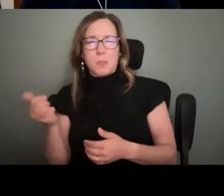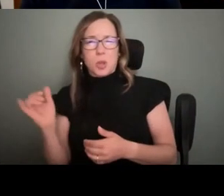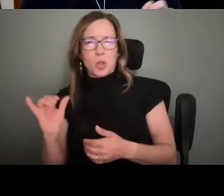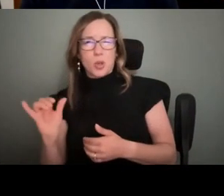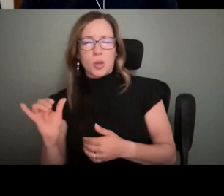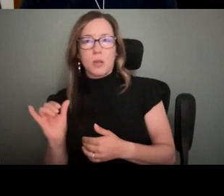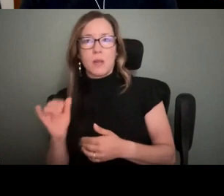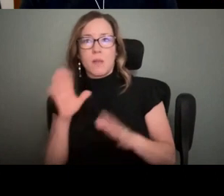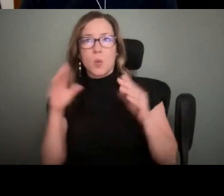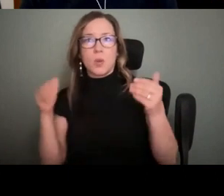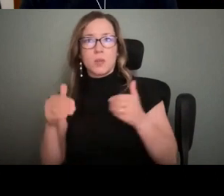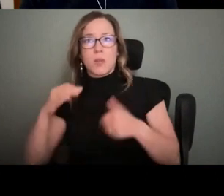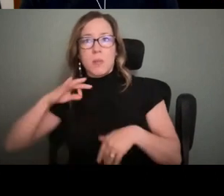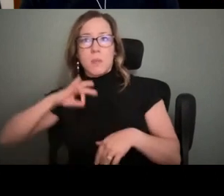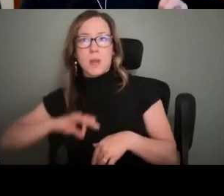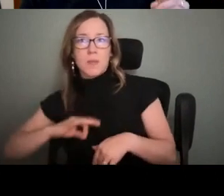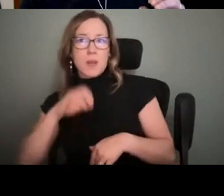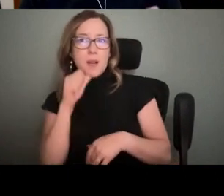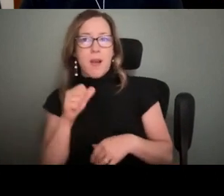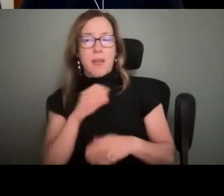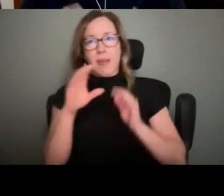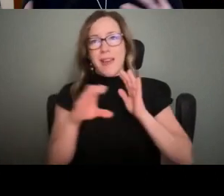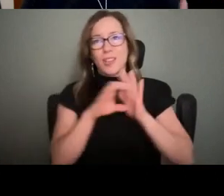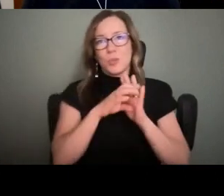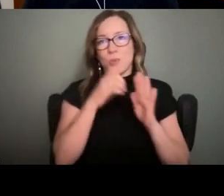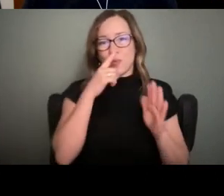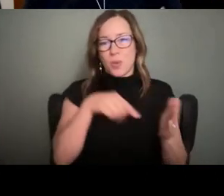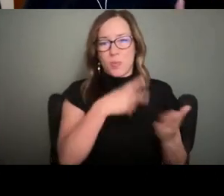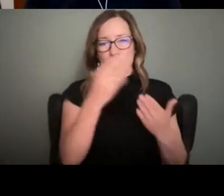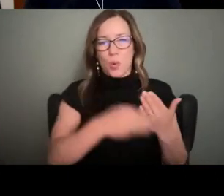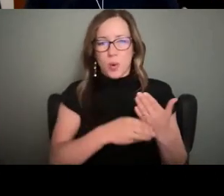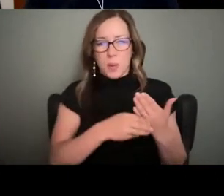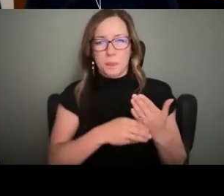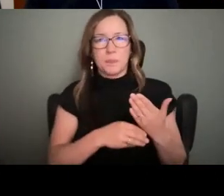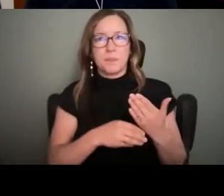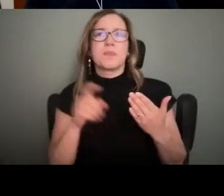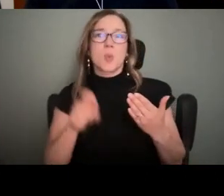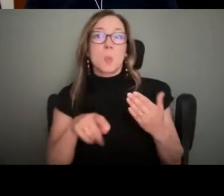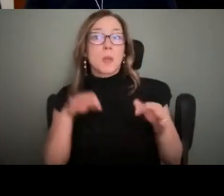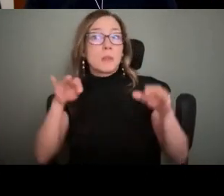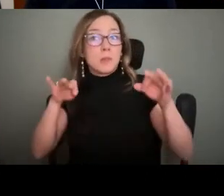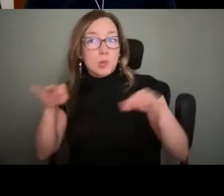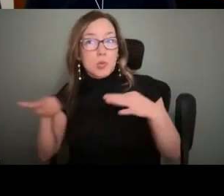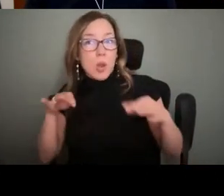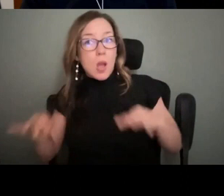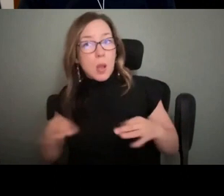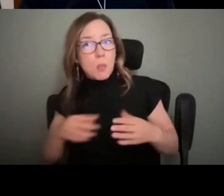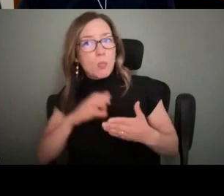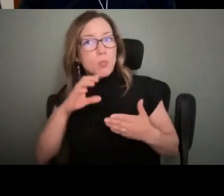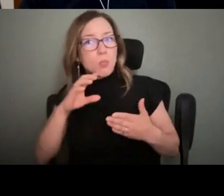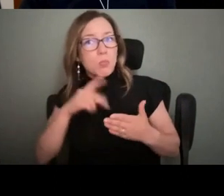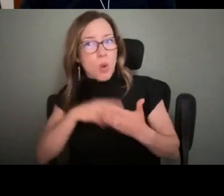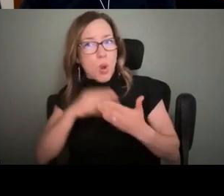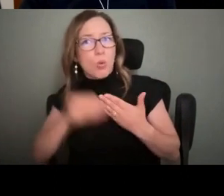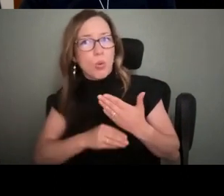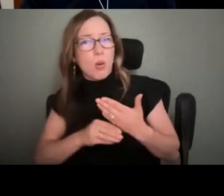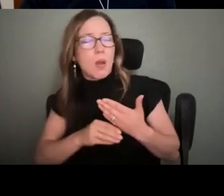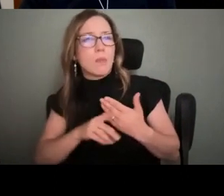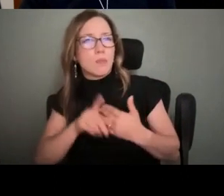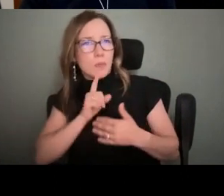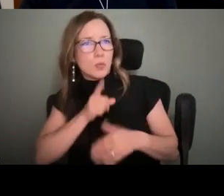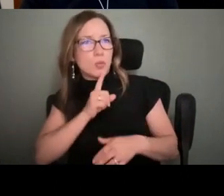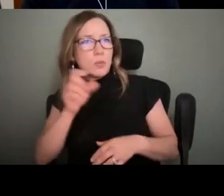and not just the attributes of the programs. You know, you have to describe what the program is about for sure, but you